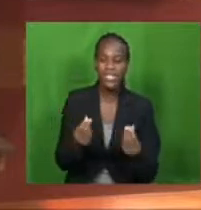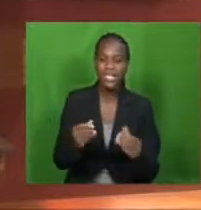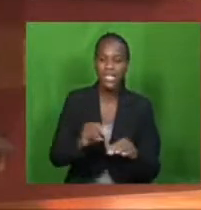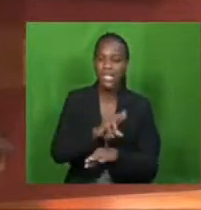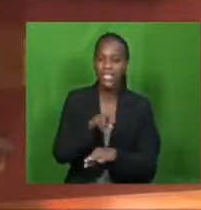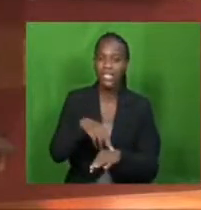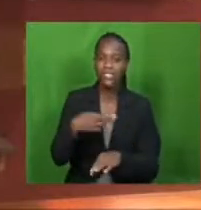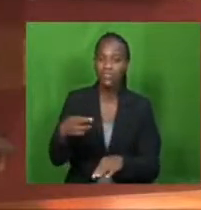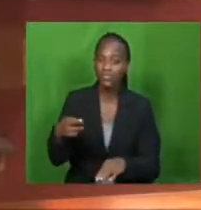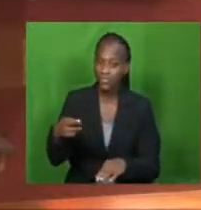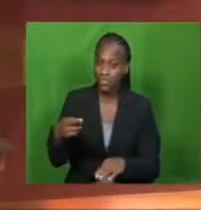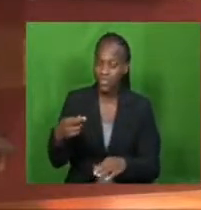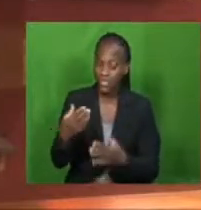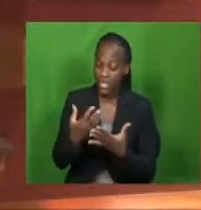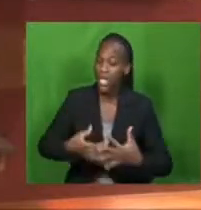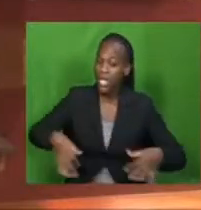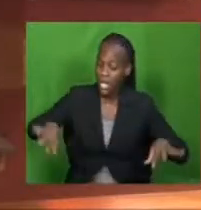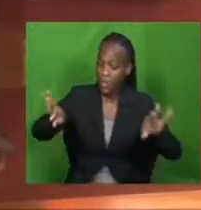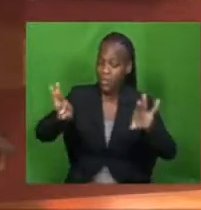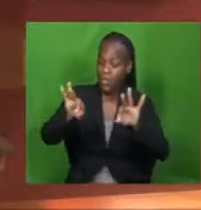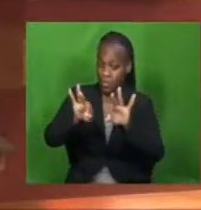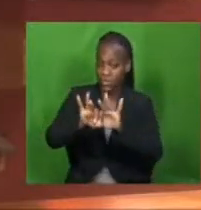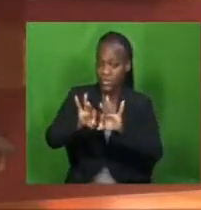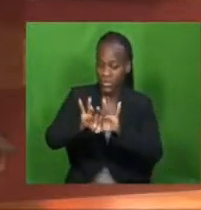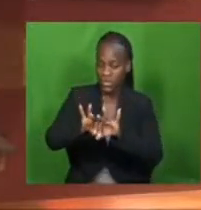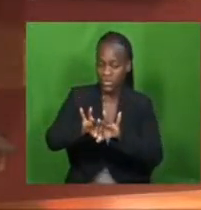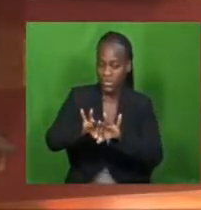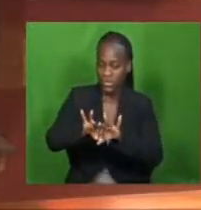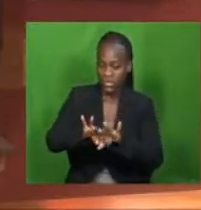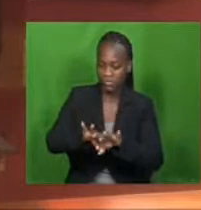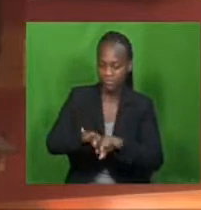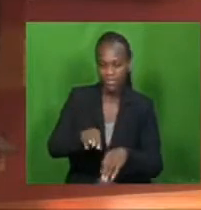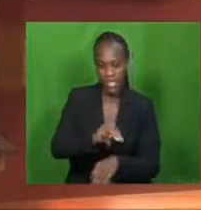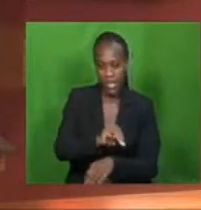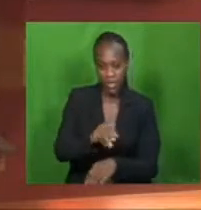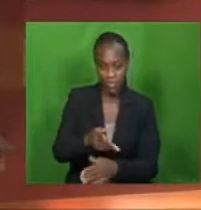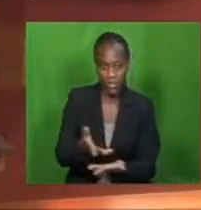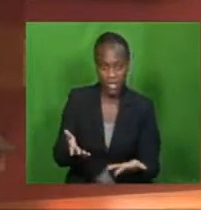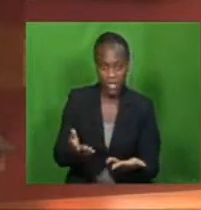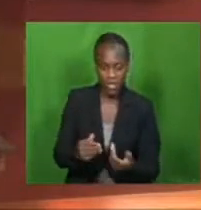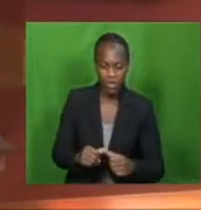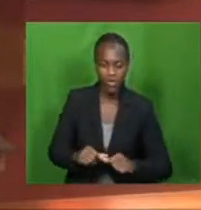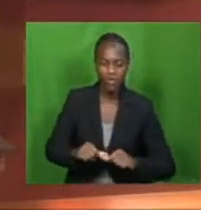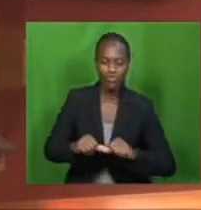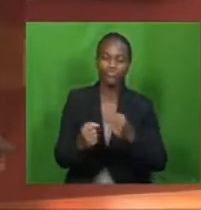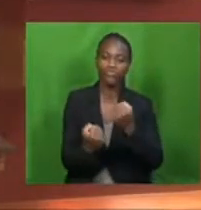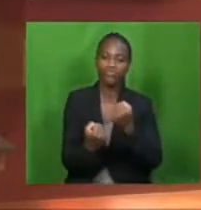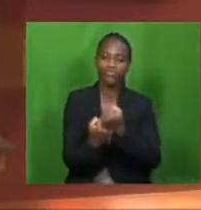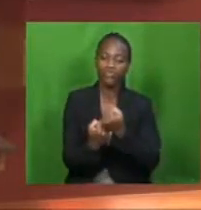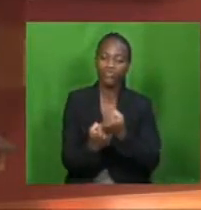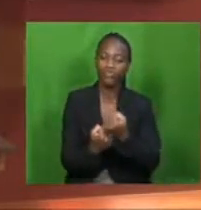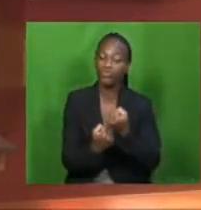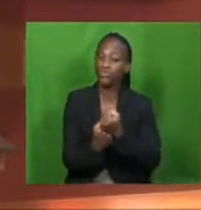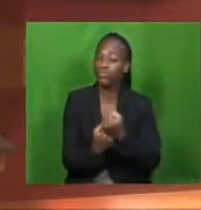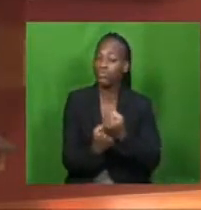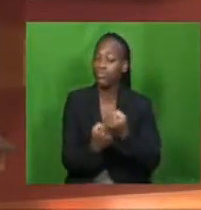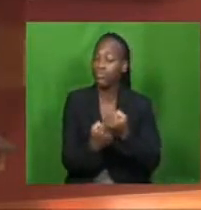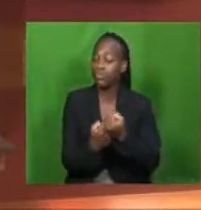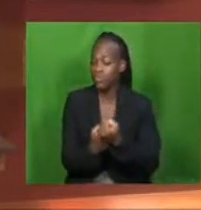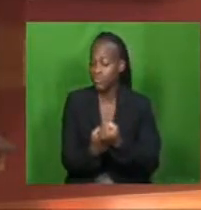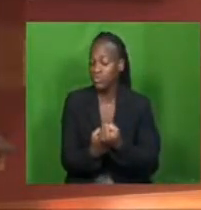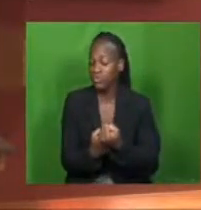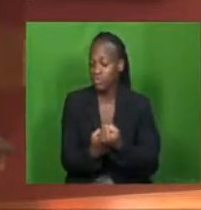is an onerous one, but this House has continued to lend us its support in the discharge of this